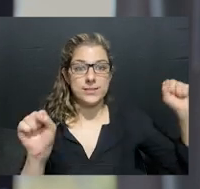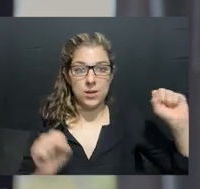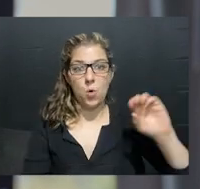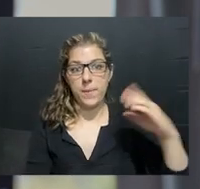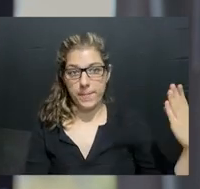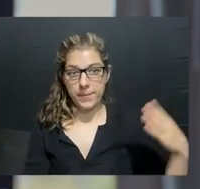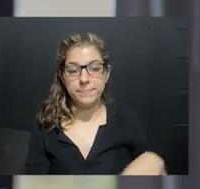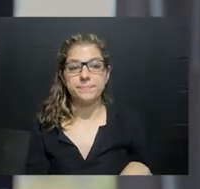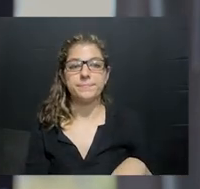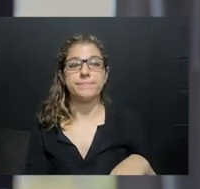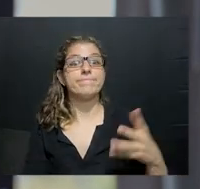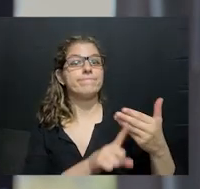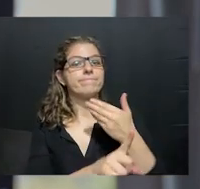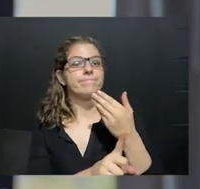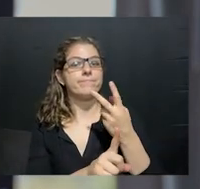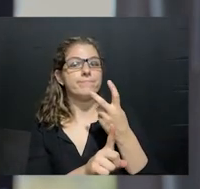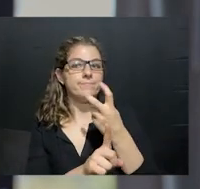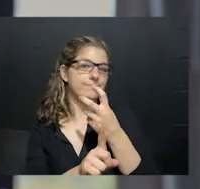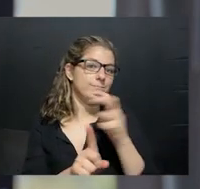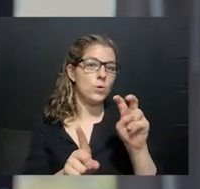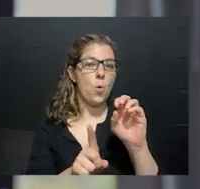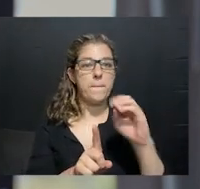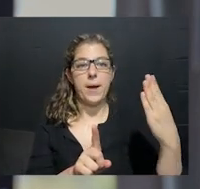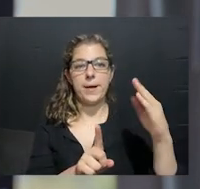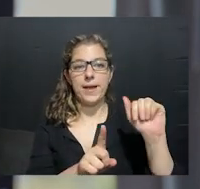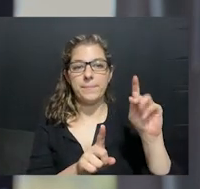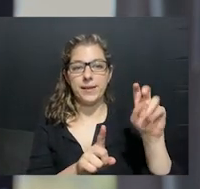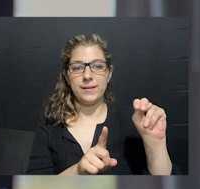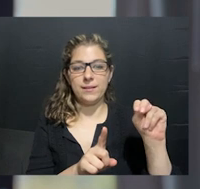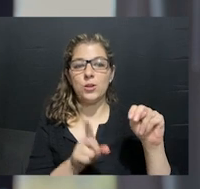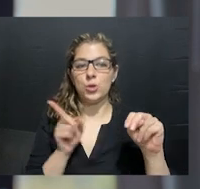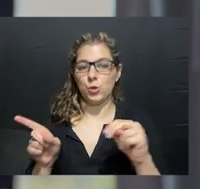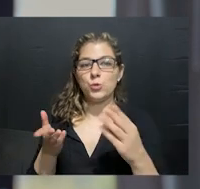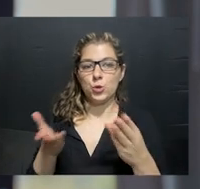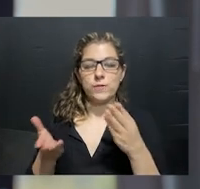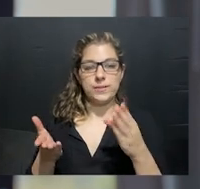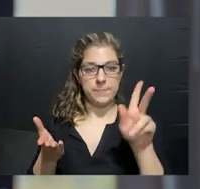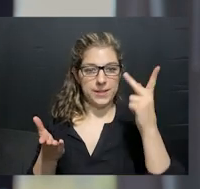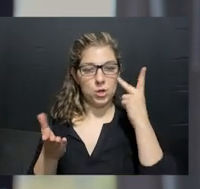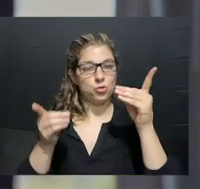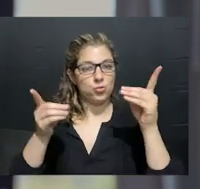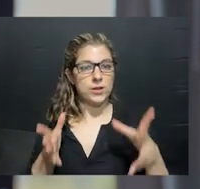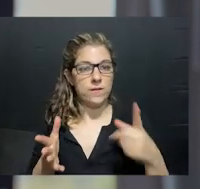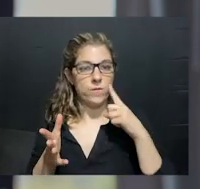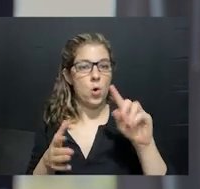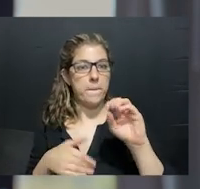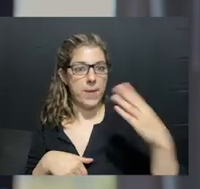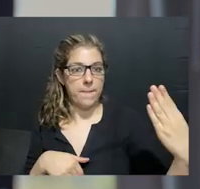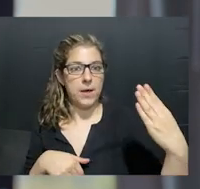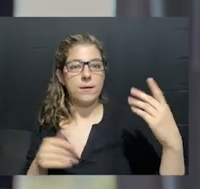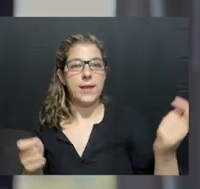president. And prior to transitioning into the Obama administration, you served as the political director for the